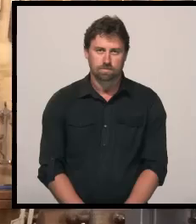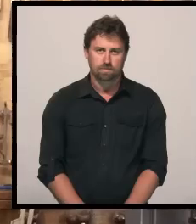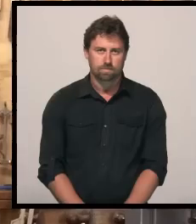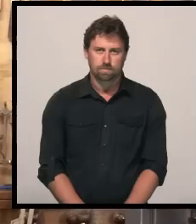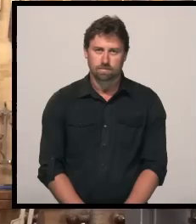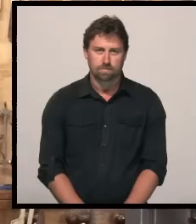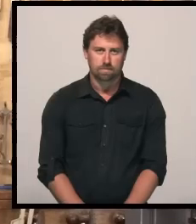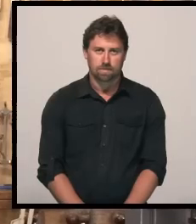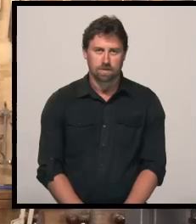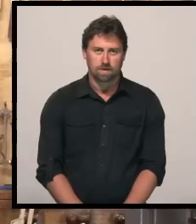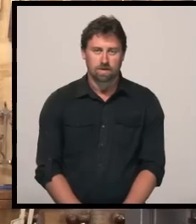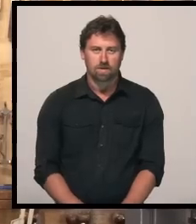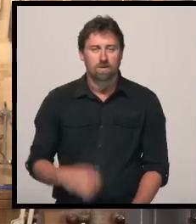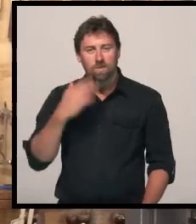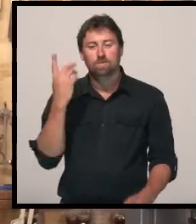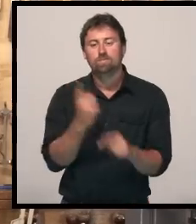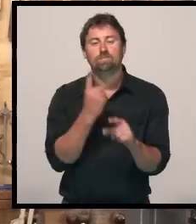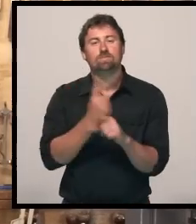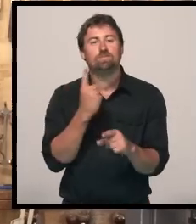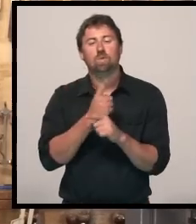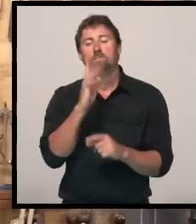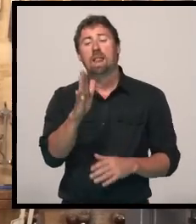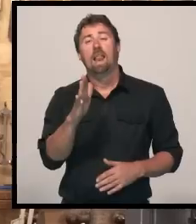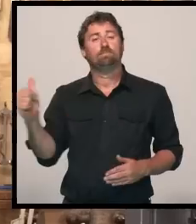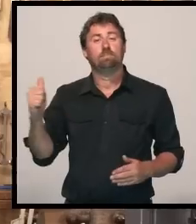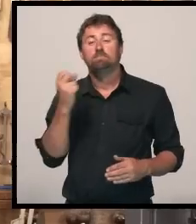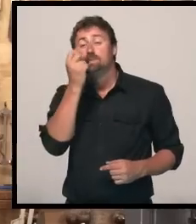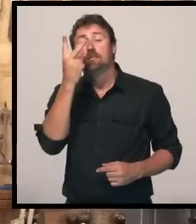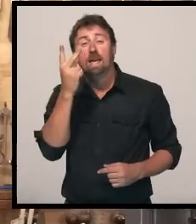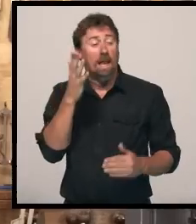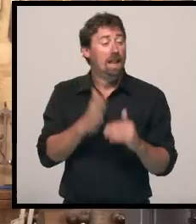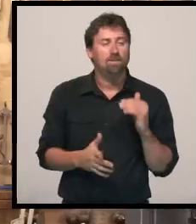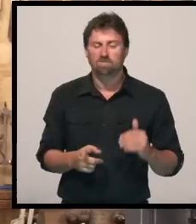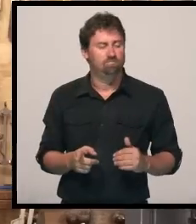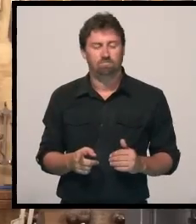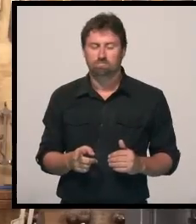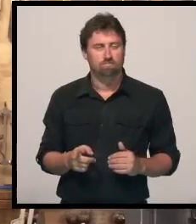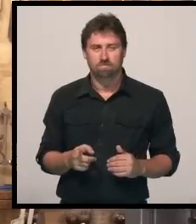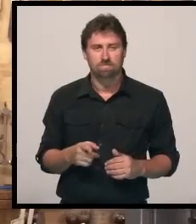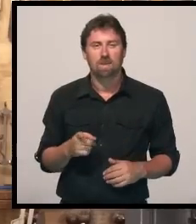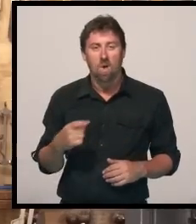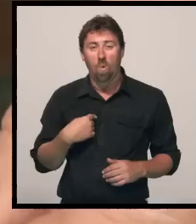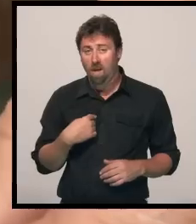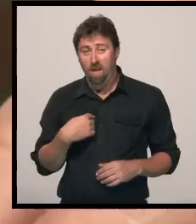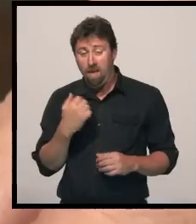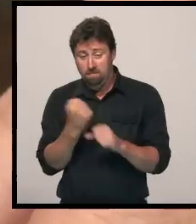I've always maintained the master craftsman isn't one that never makes mistakes. He's one that makes mistakes that you don't know about.